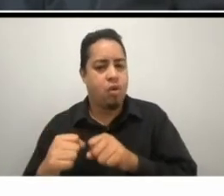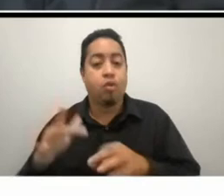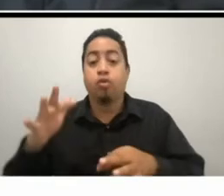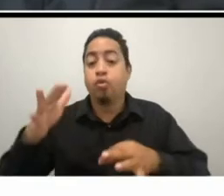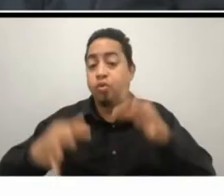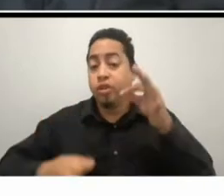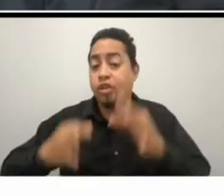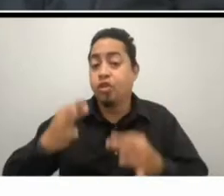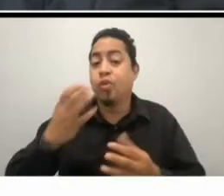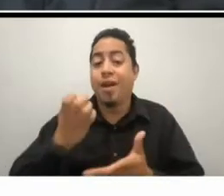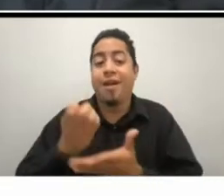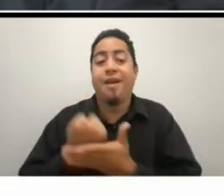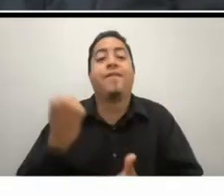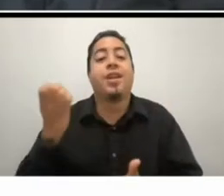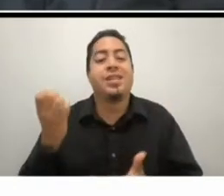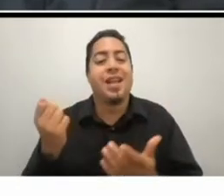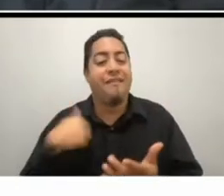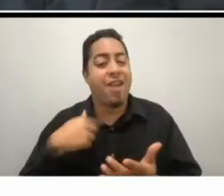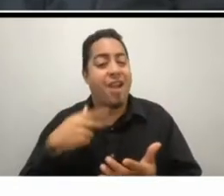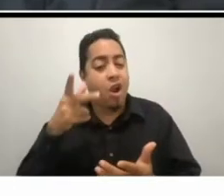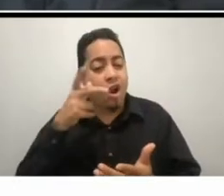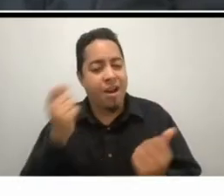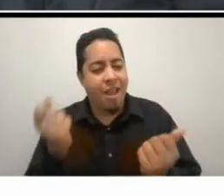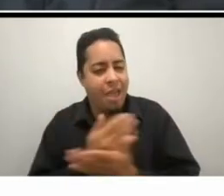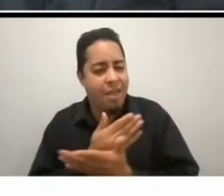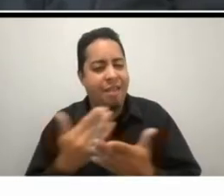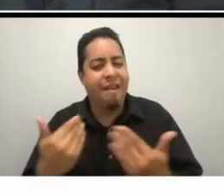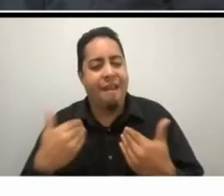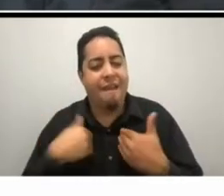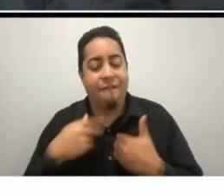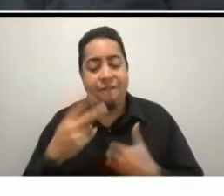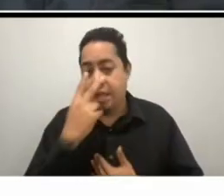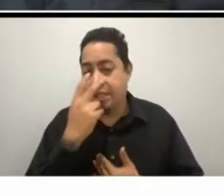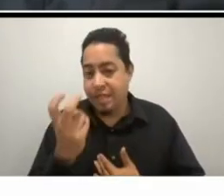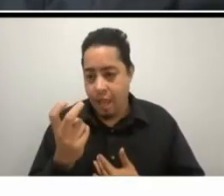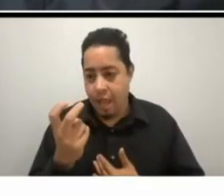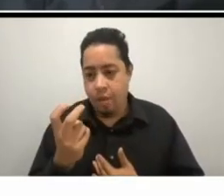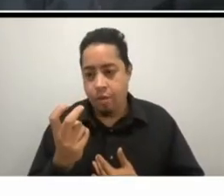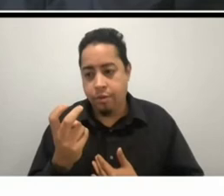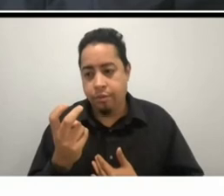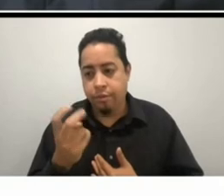to me, you have a doubt, deny your oath,